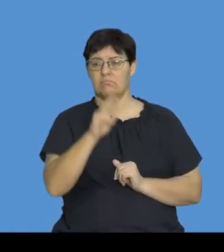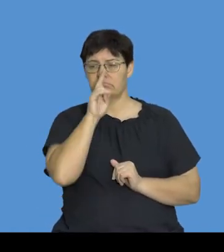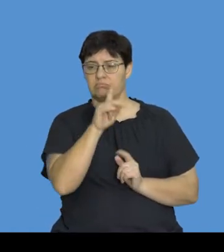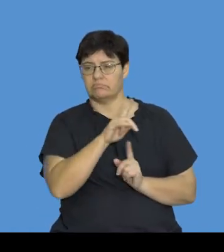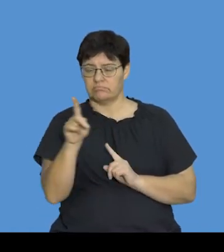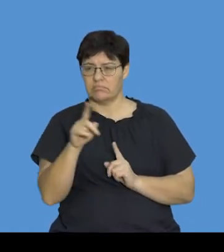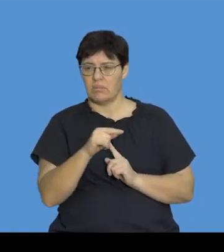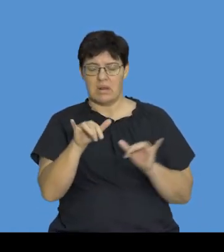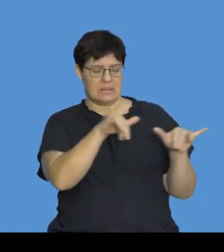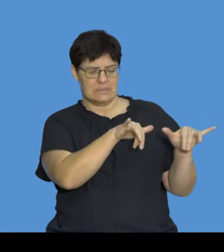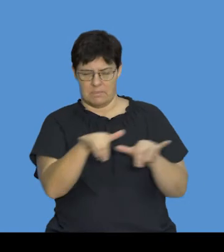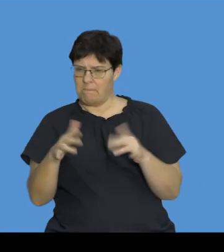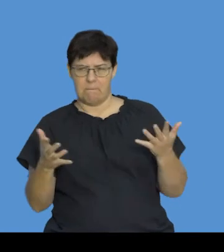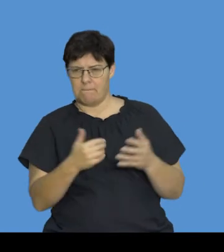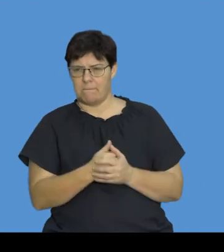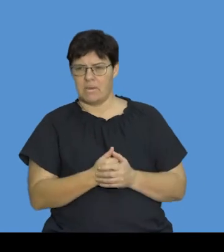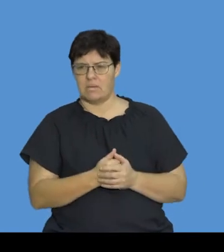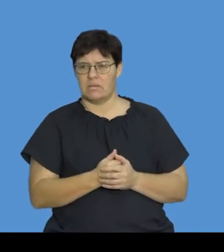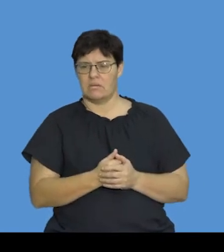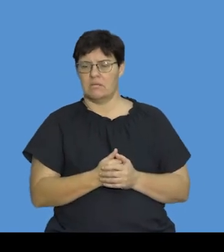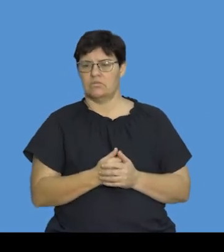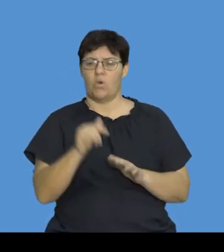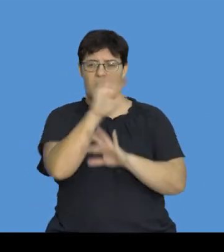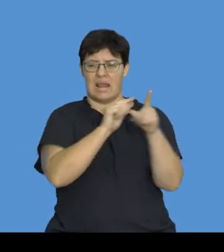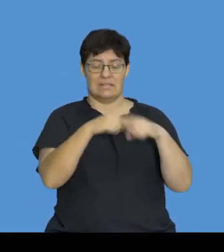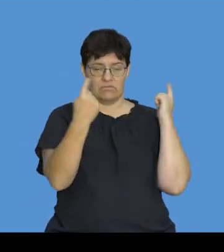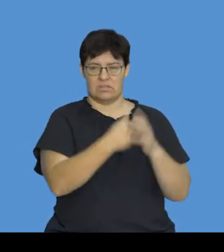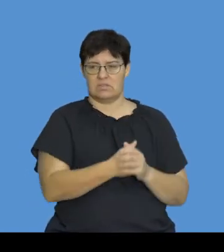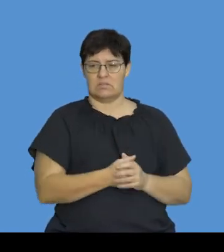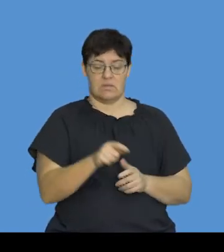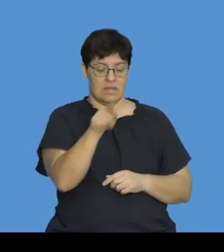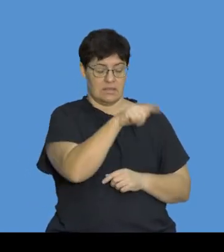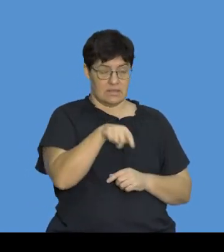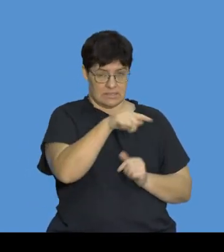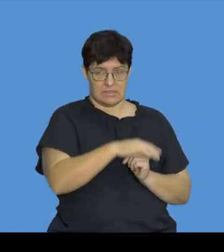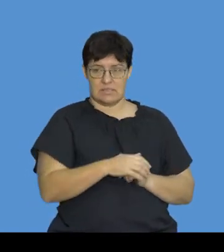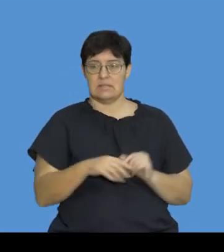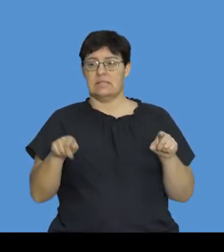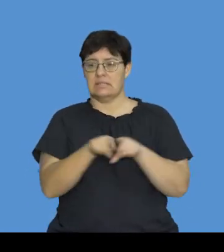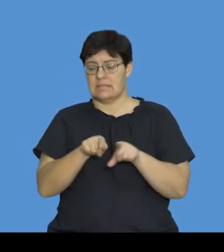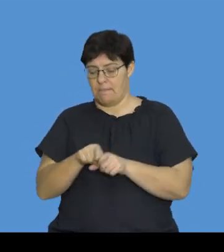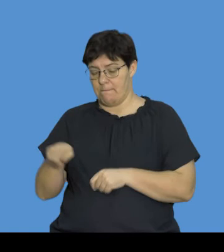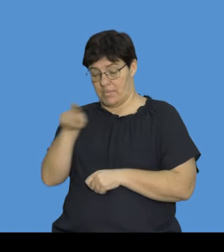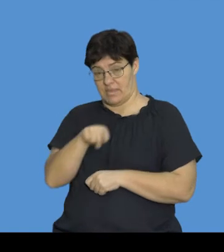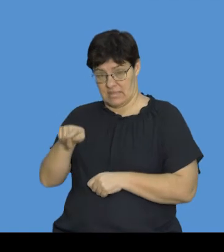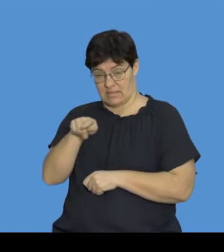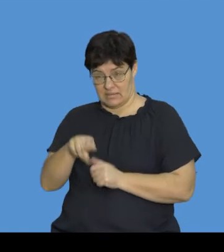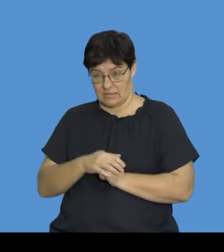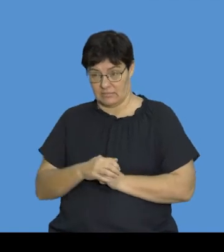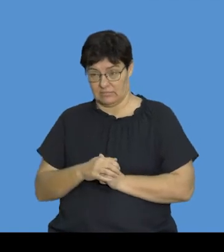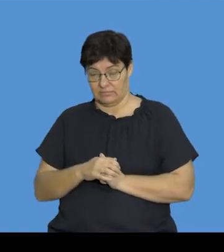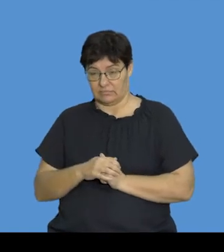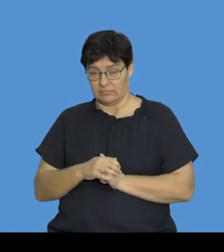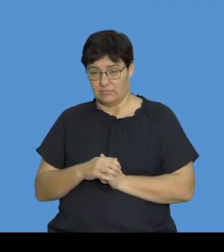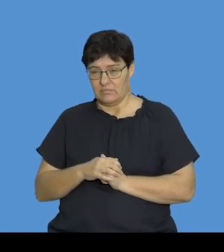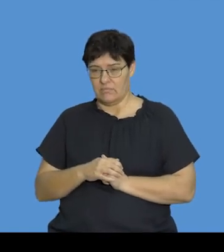group your like terms. So I'm just gonna use a different color for this. This is a like term with that one there, the